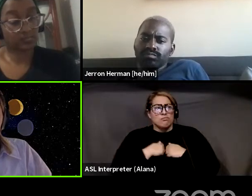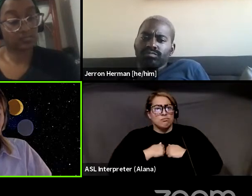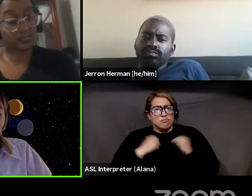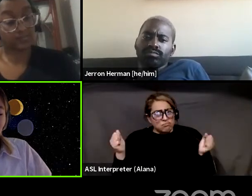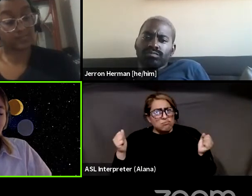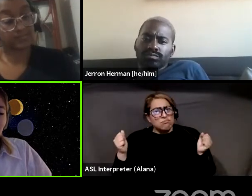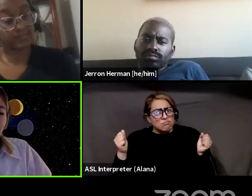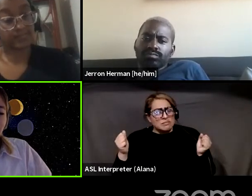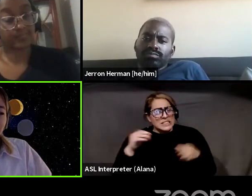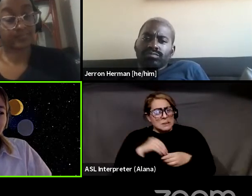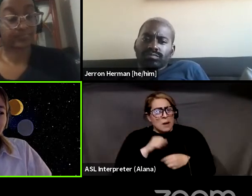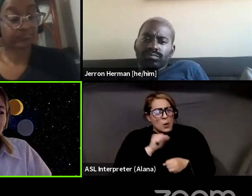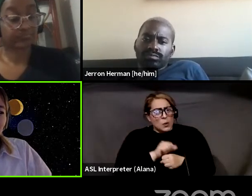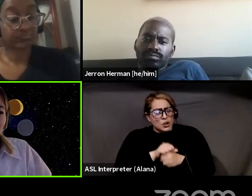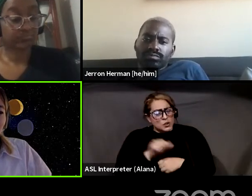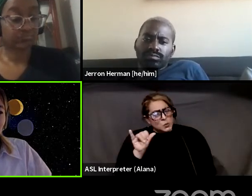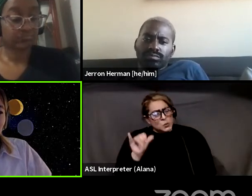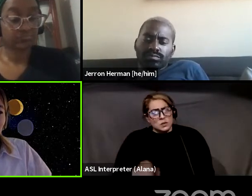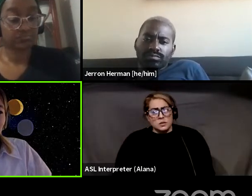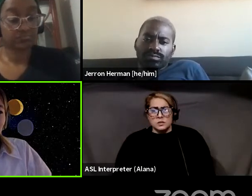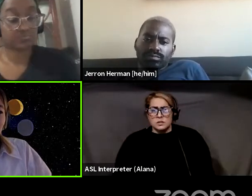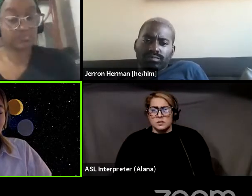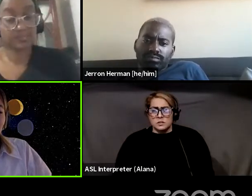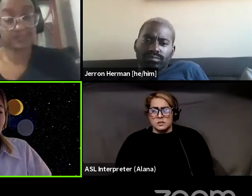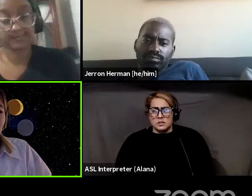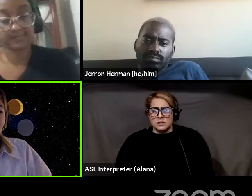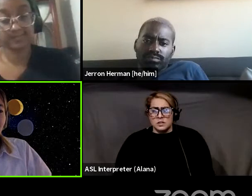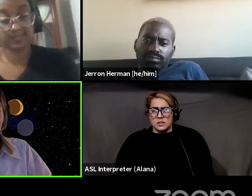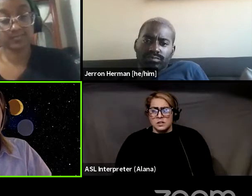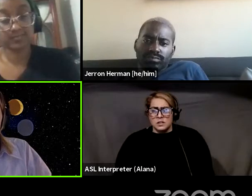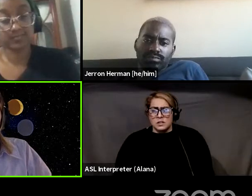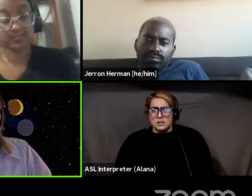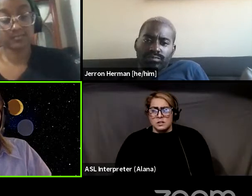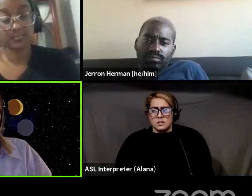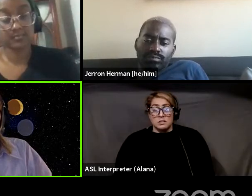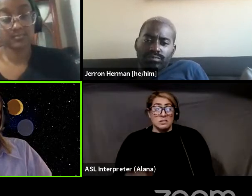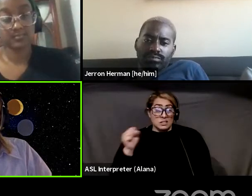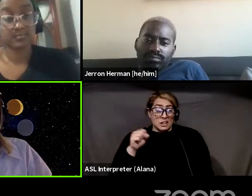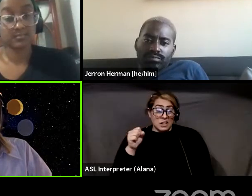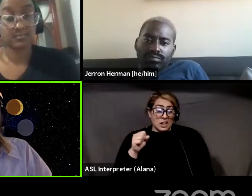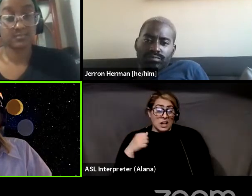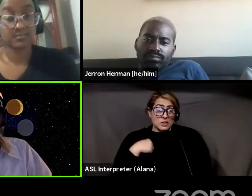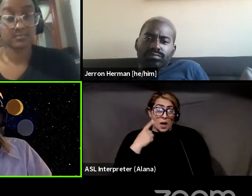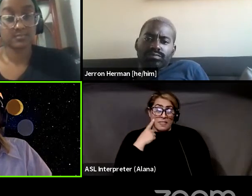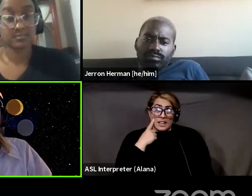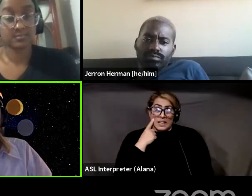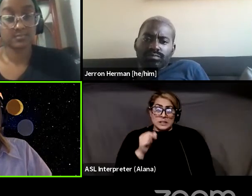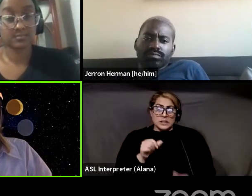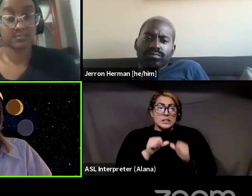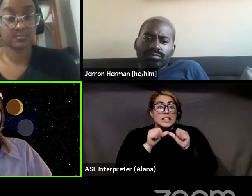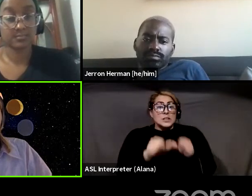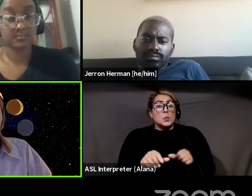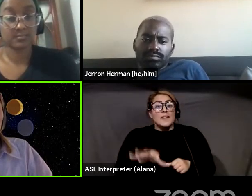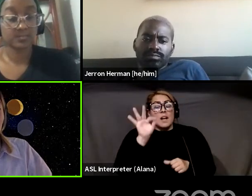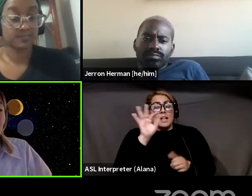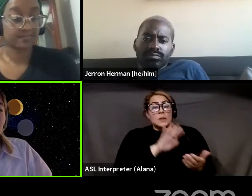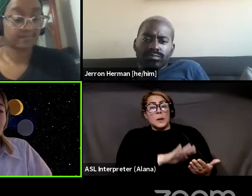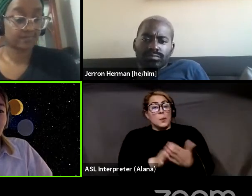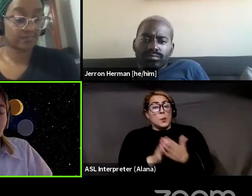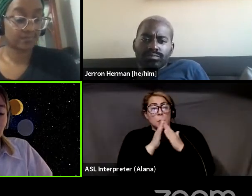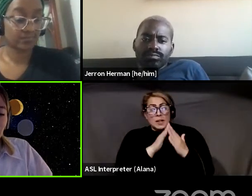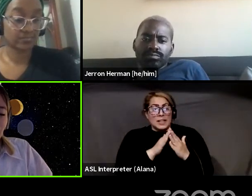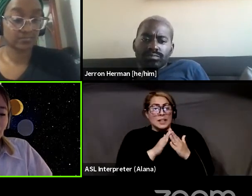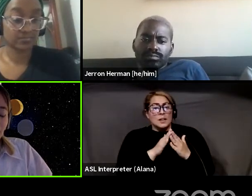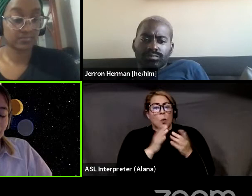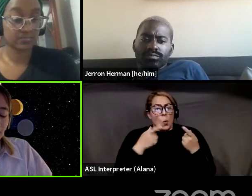So I think it's like continually finding community within making the